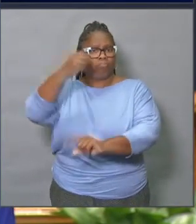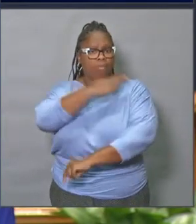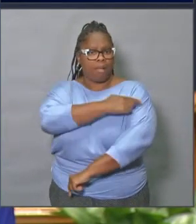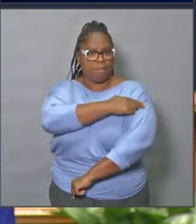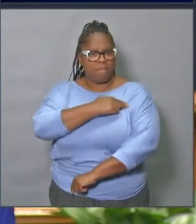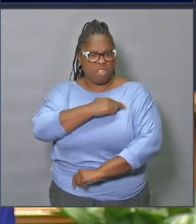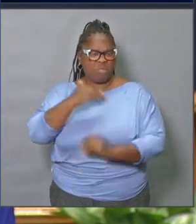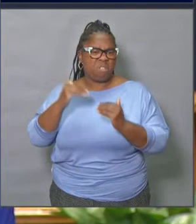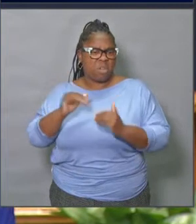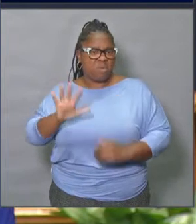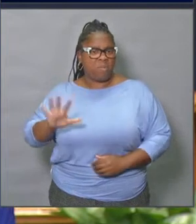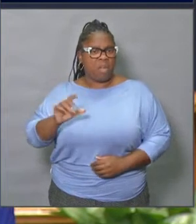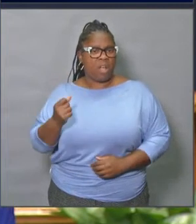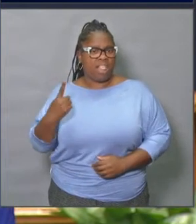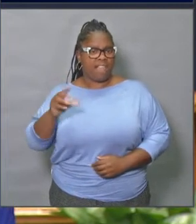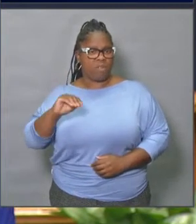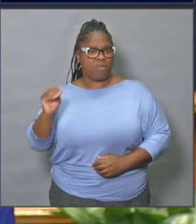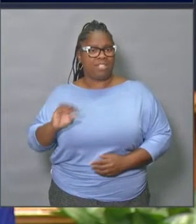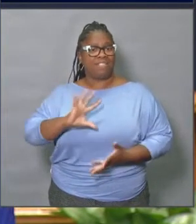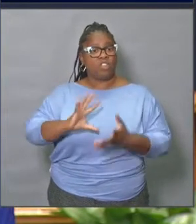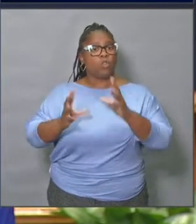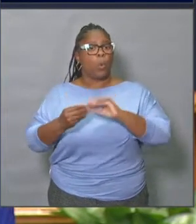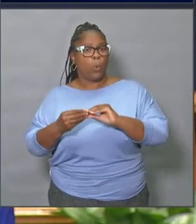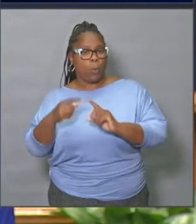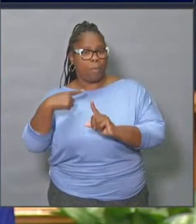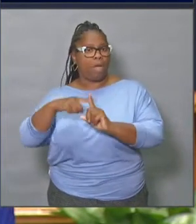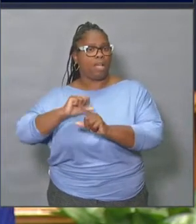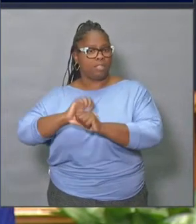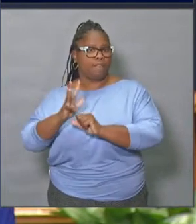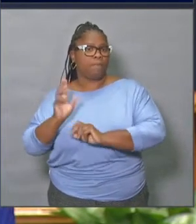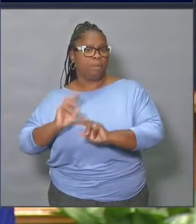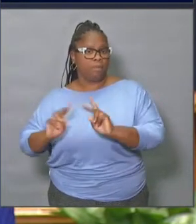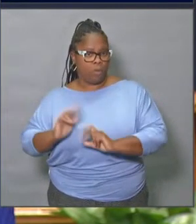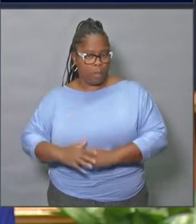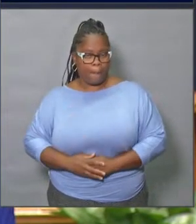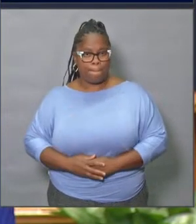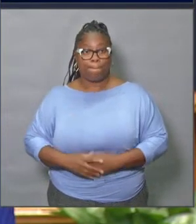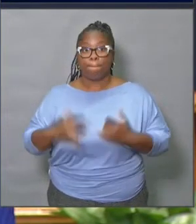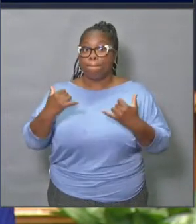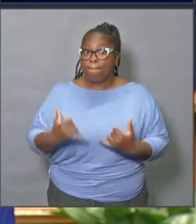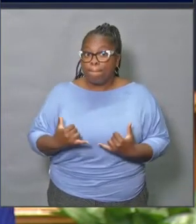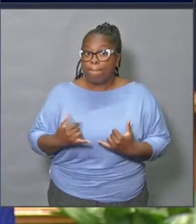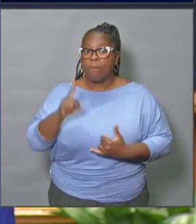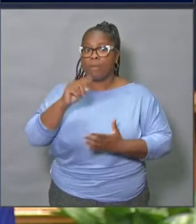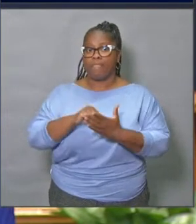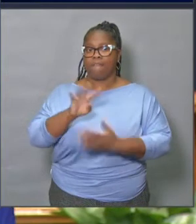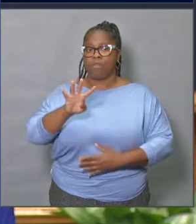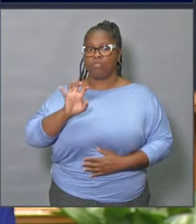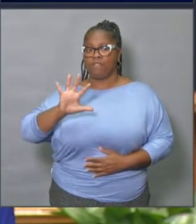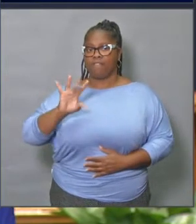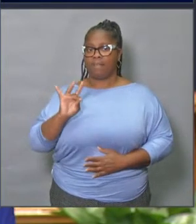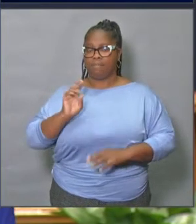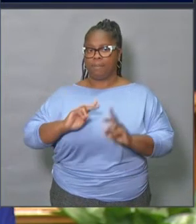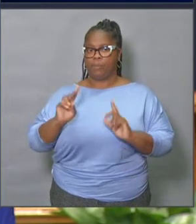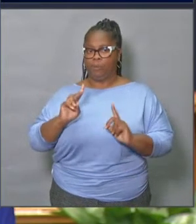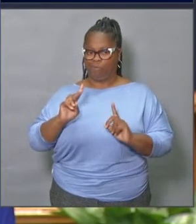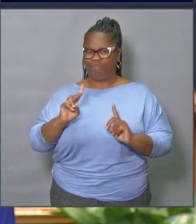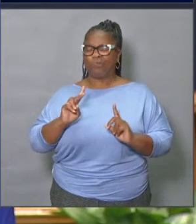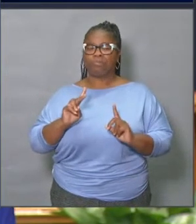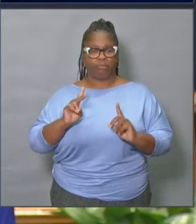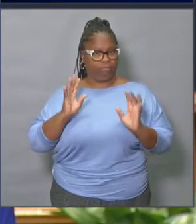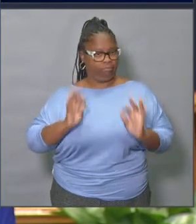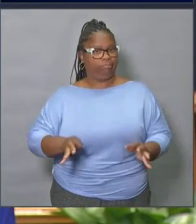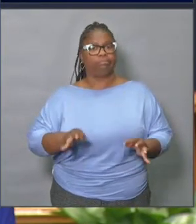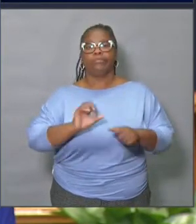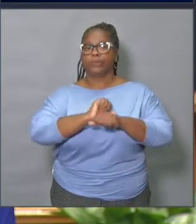now 11% of our positive cases. There are currently 1,458 people who have a